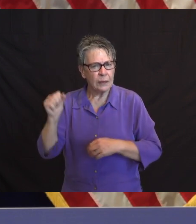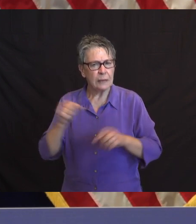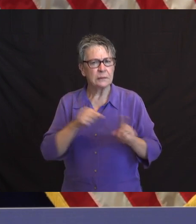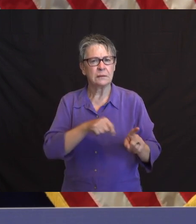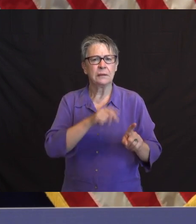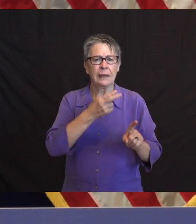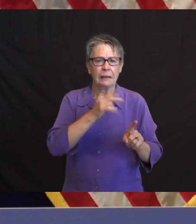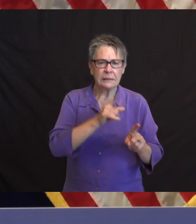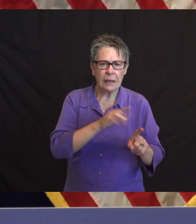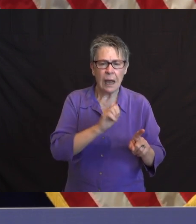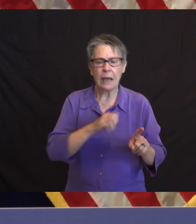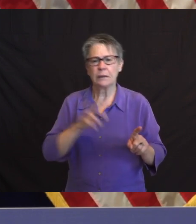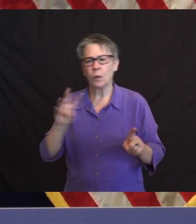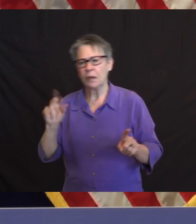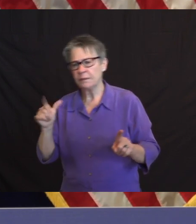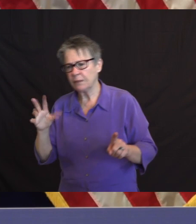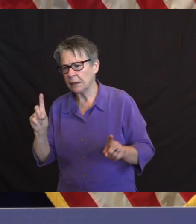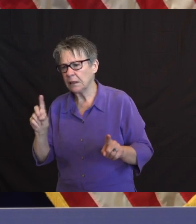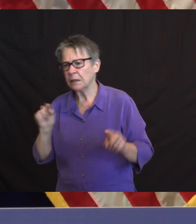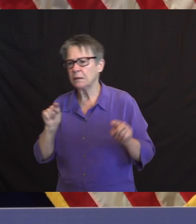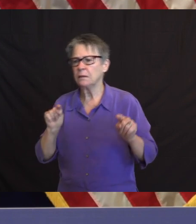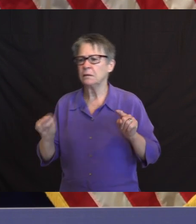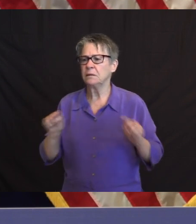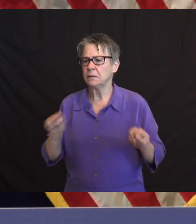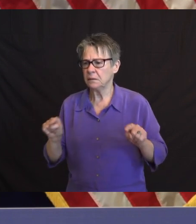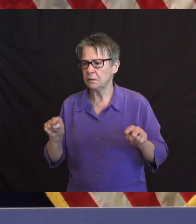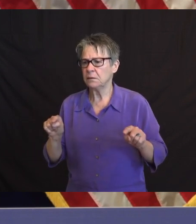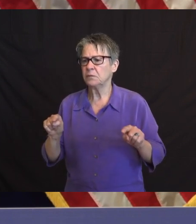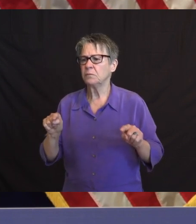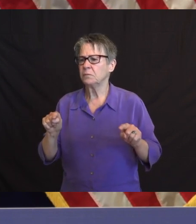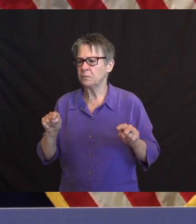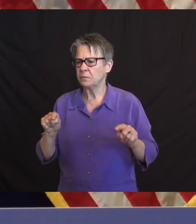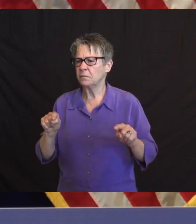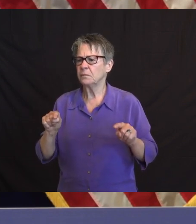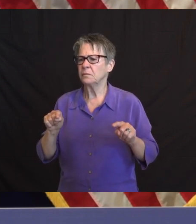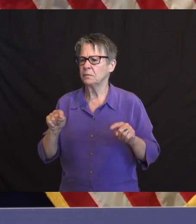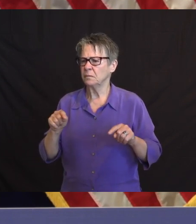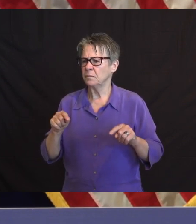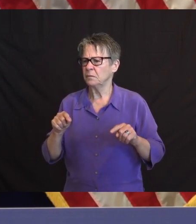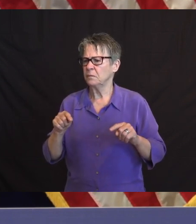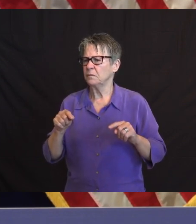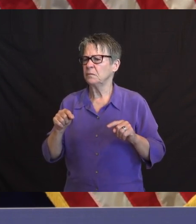or Westfield, literally can't recall seeing one person without a mask.